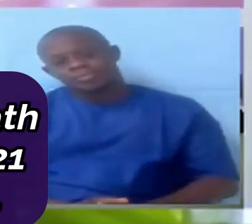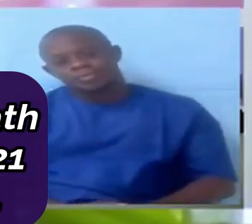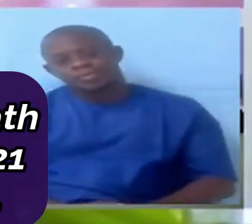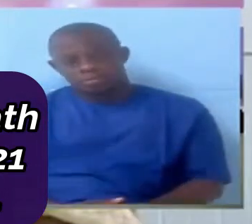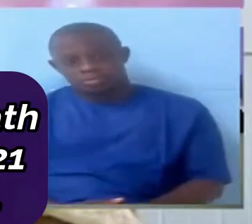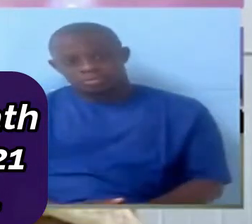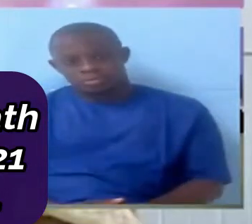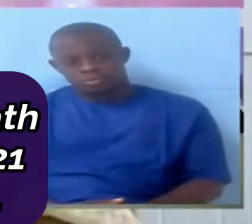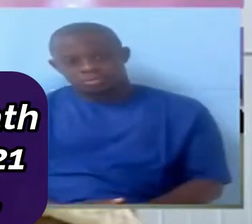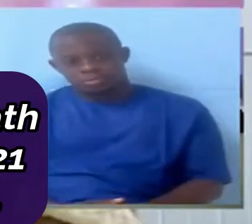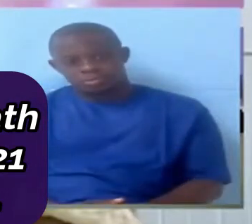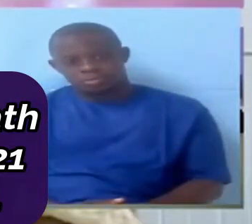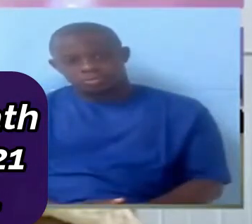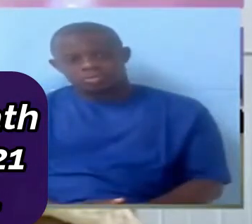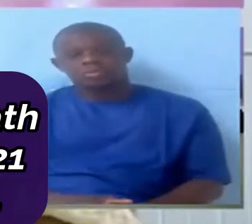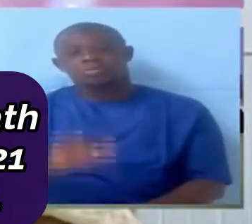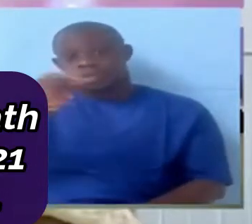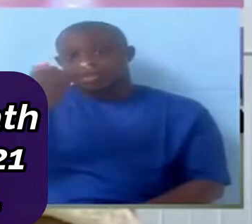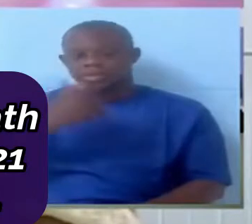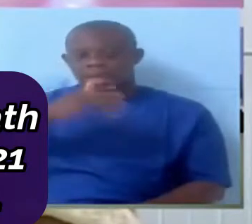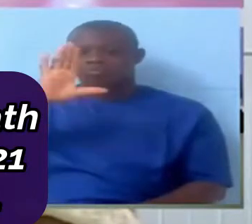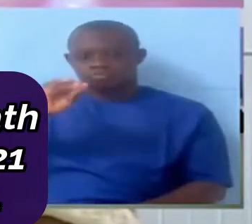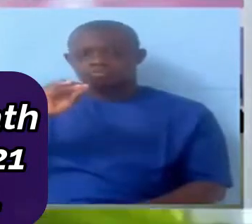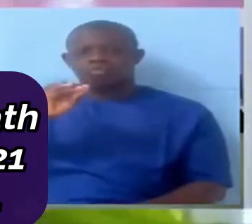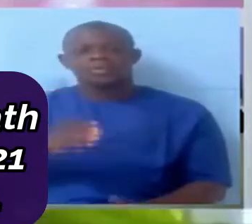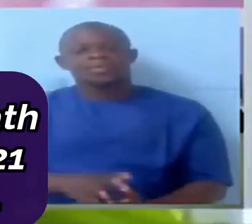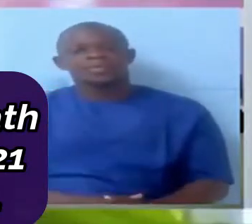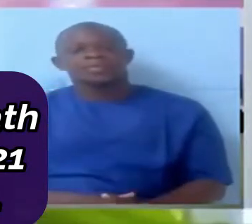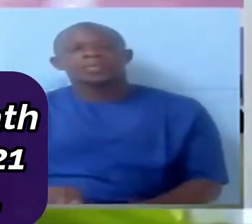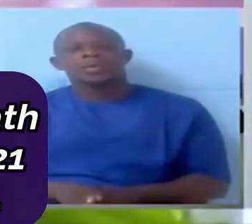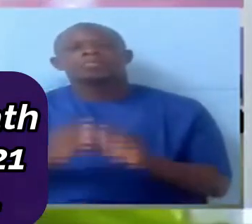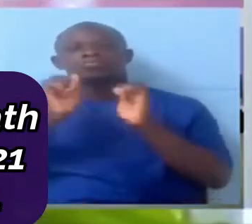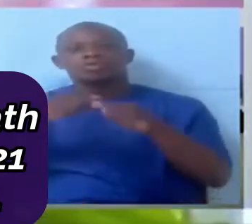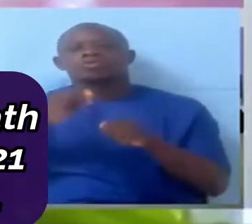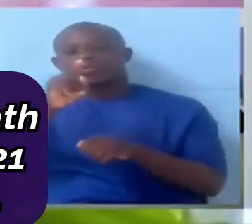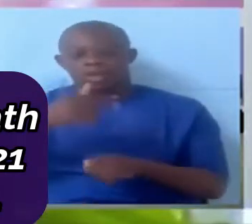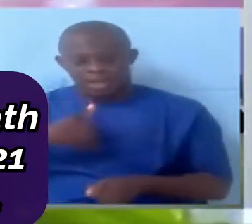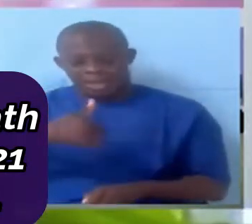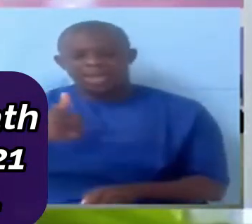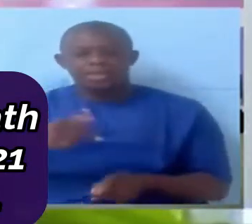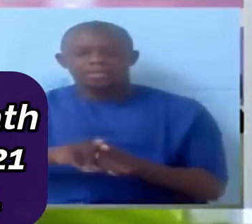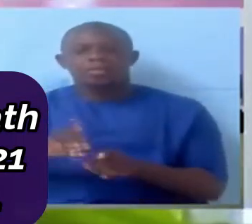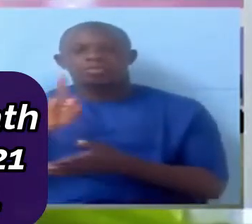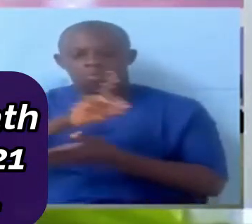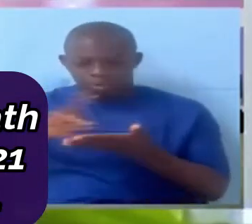for saying akamant mantoro nati iba ibalot ibala jatoto.